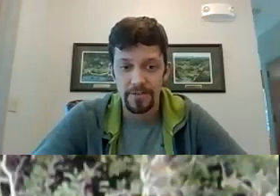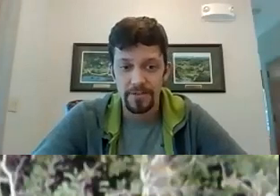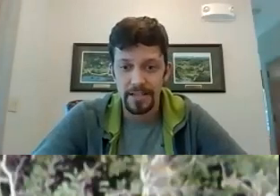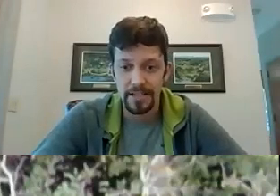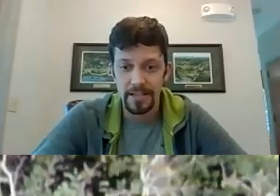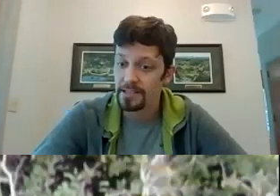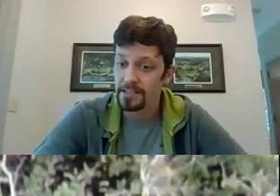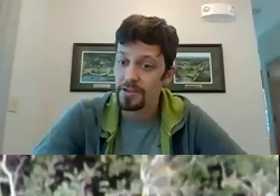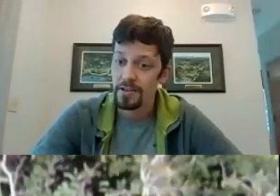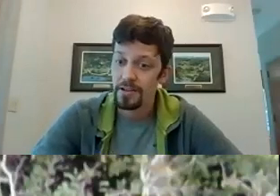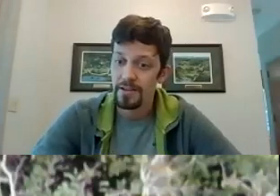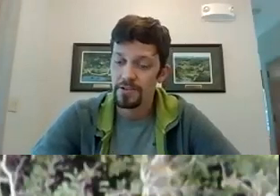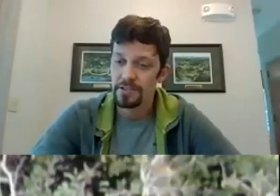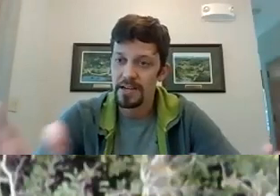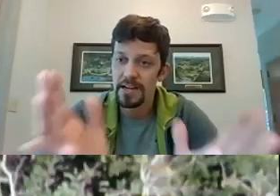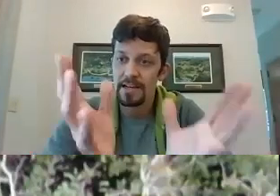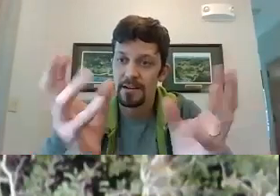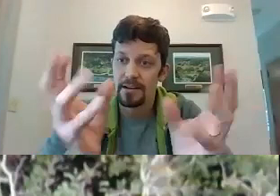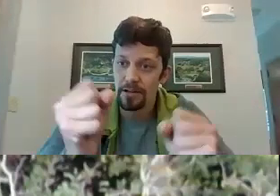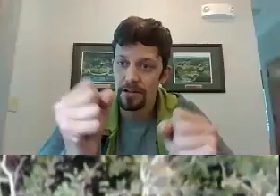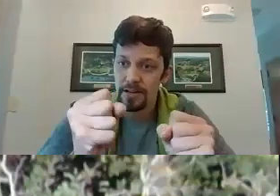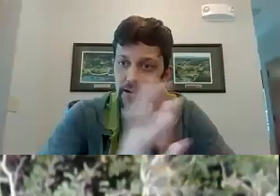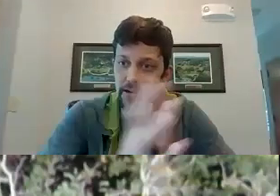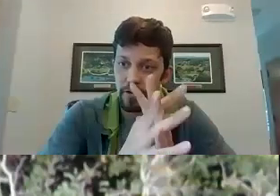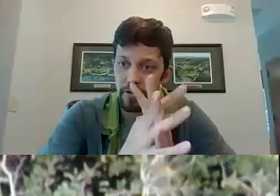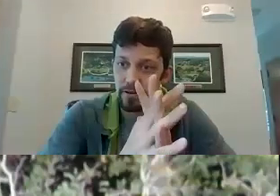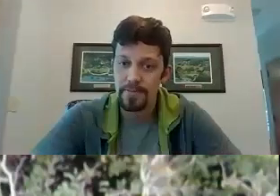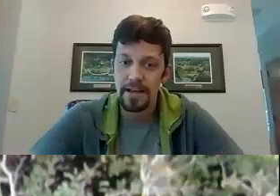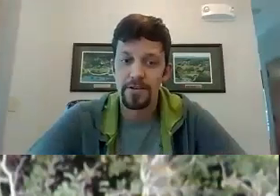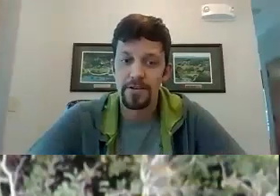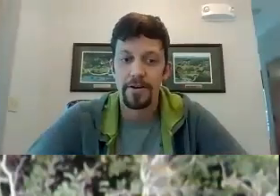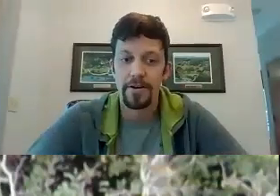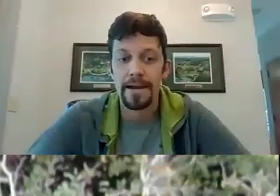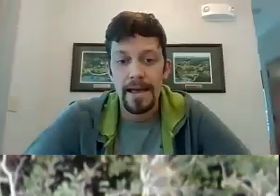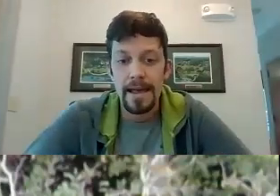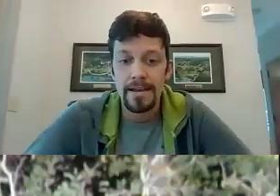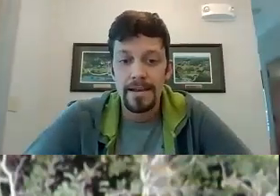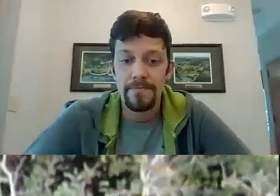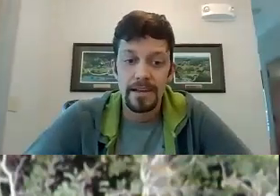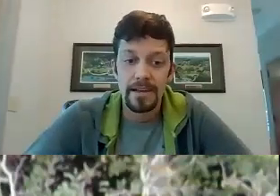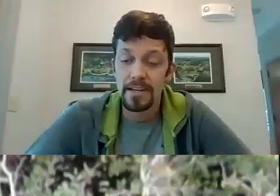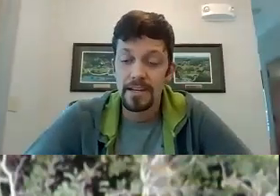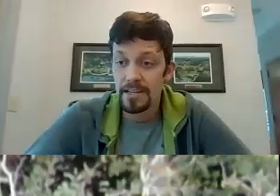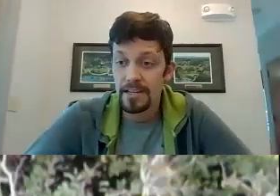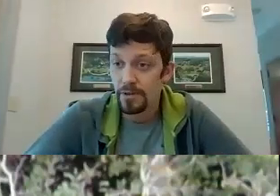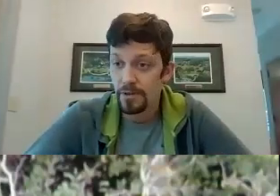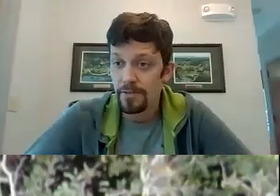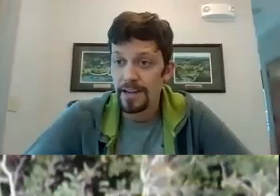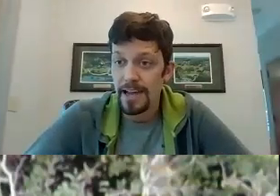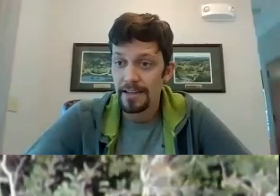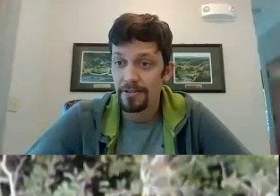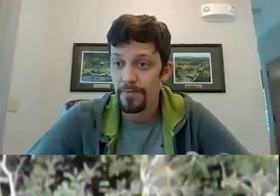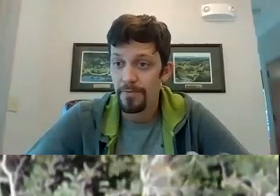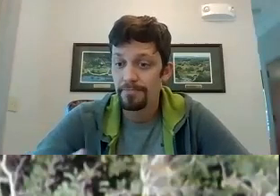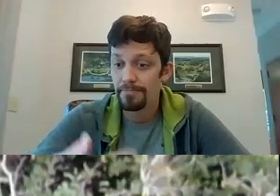same with the sundew. It feels something hit it, it'll close up on it or clamp down on it. And if it can digest it, it will. If it can't, it'll